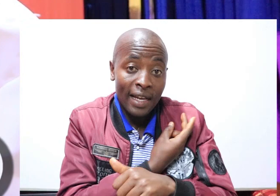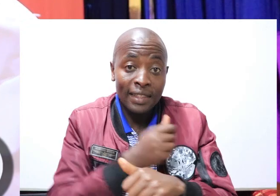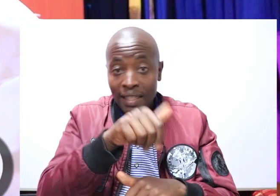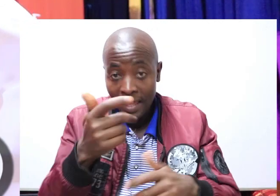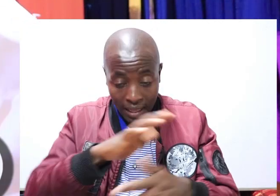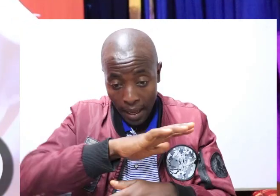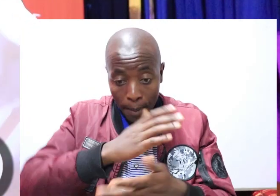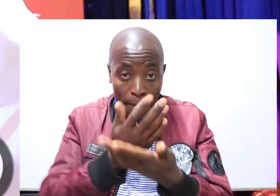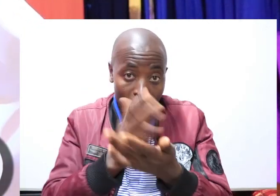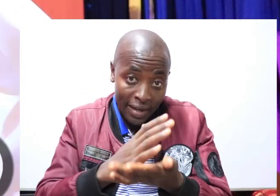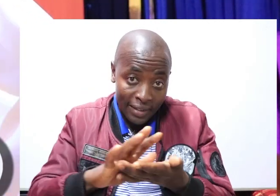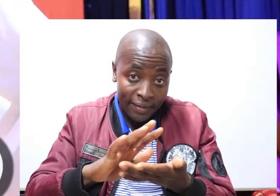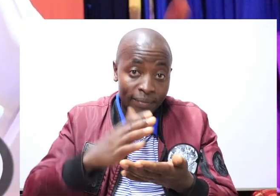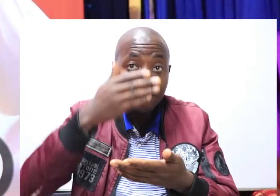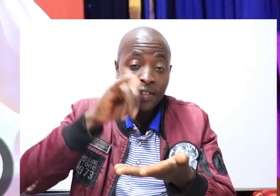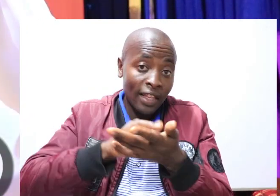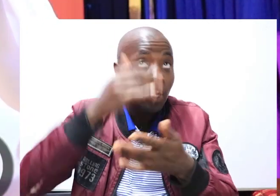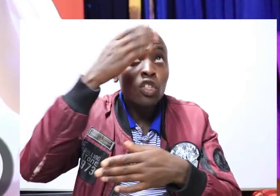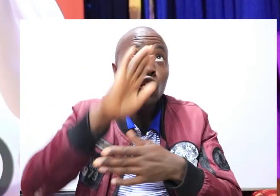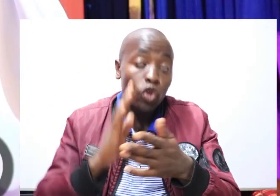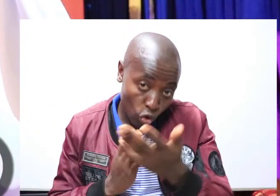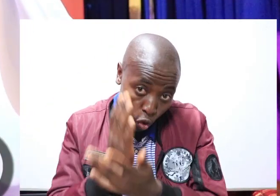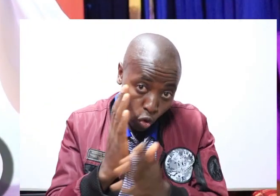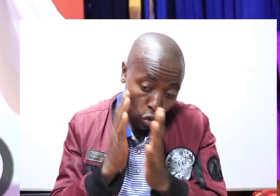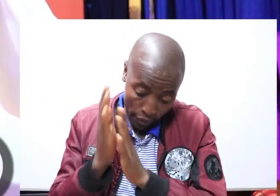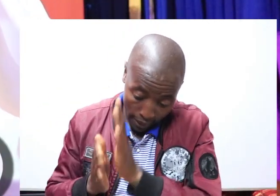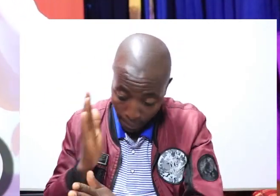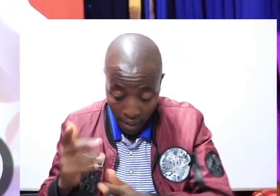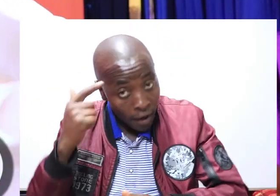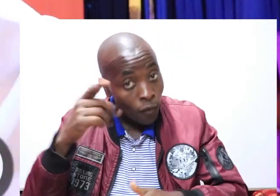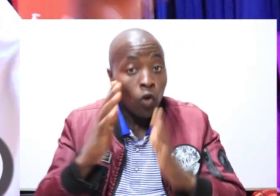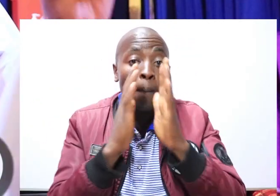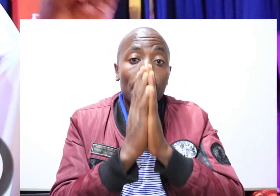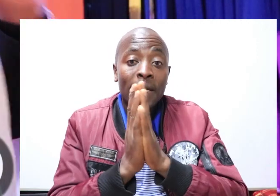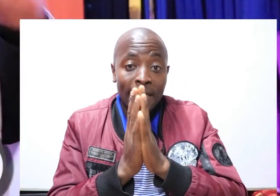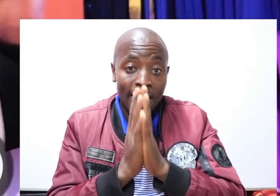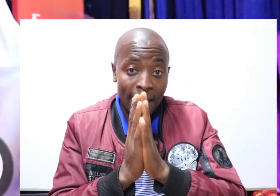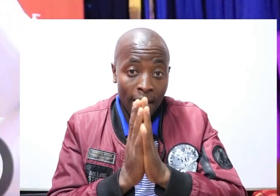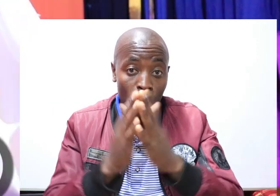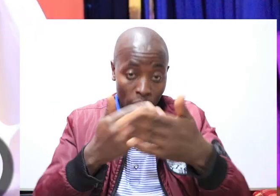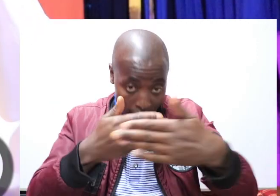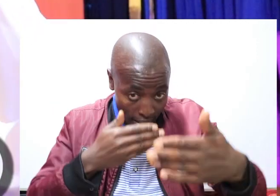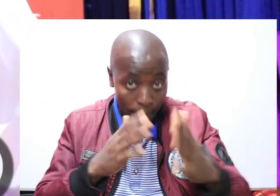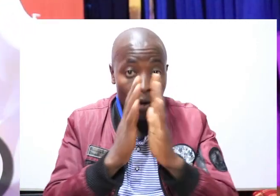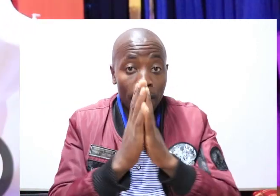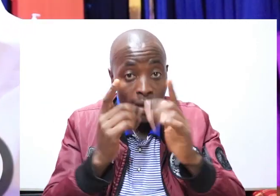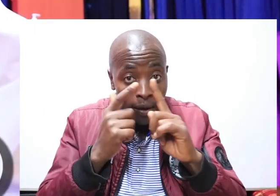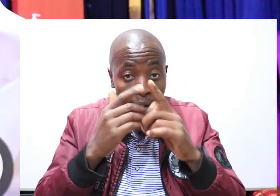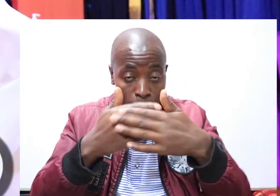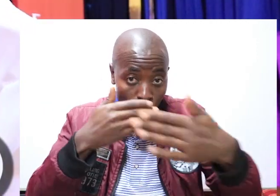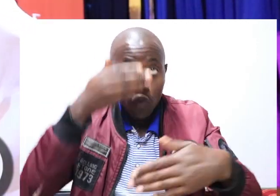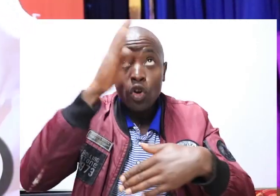is that God is saying through the blueprint for intercession that we stand before him. He is